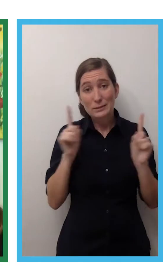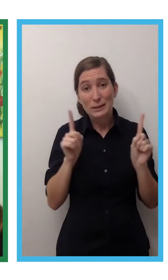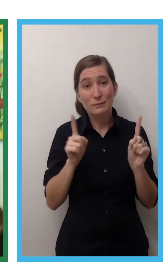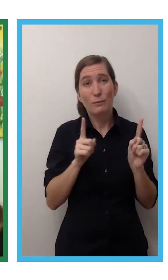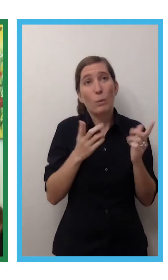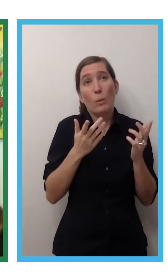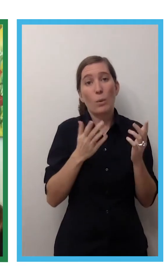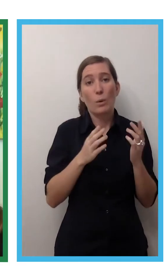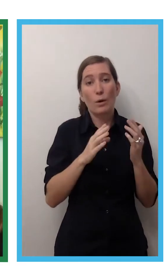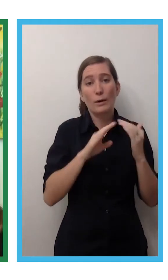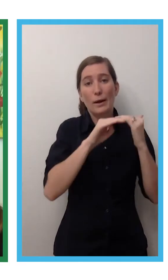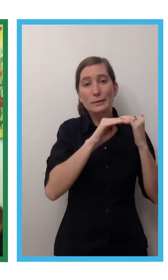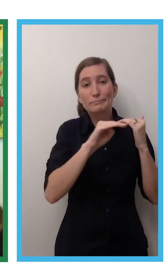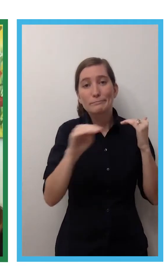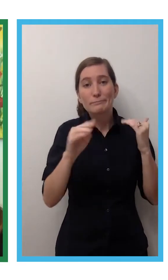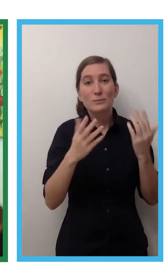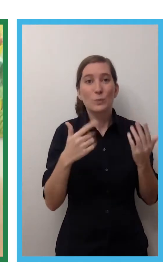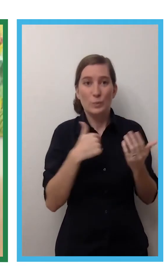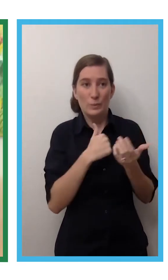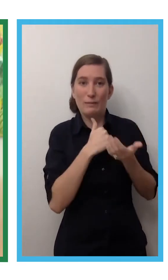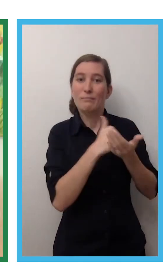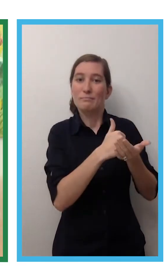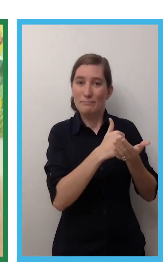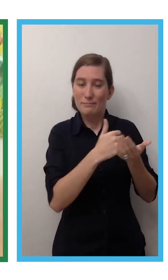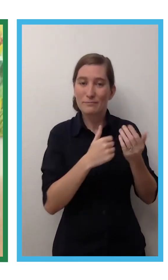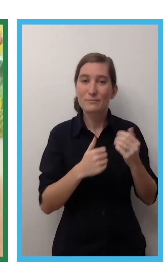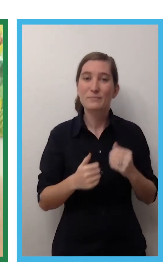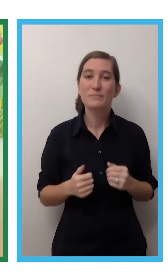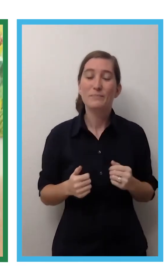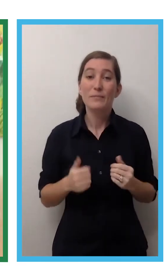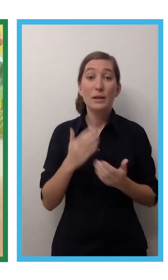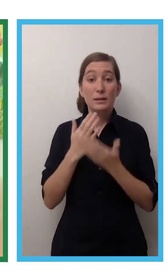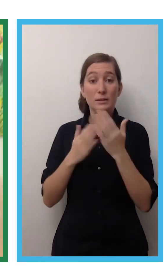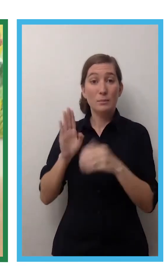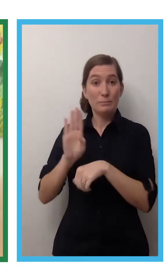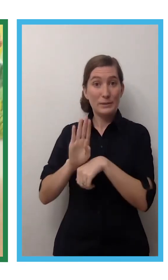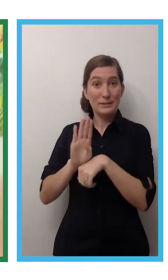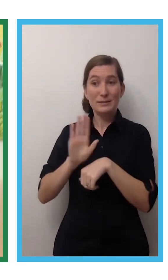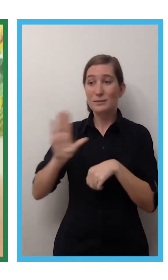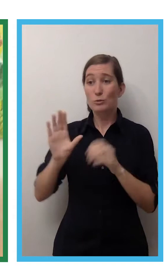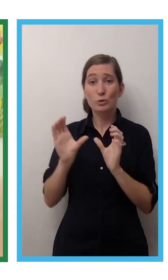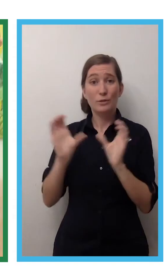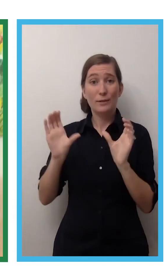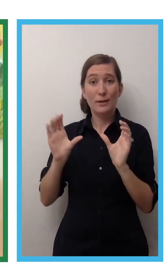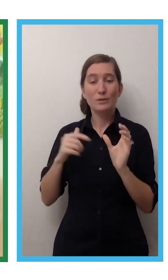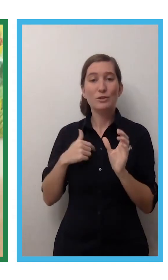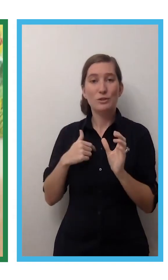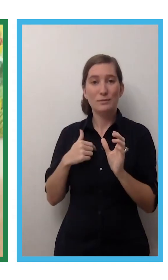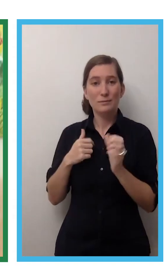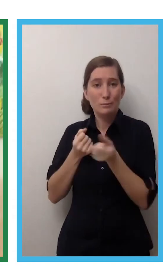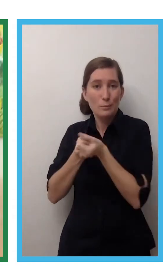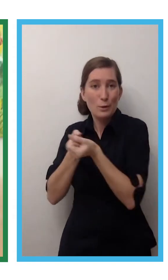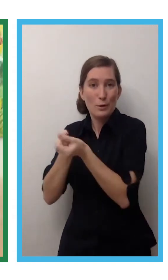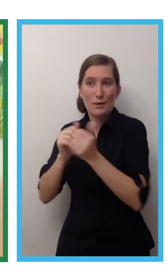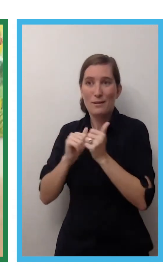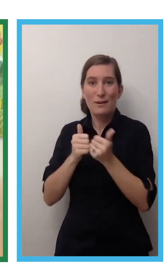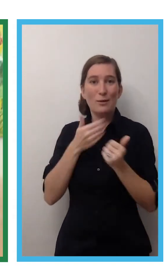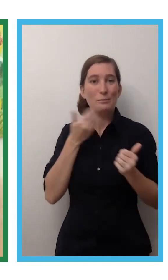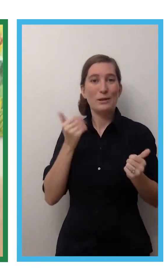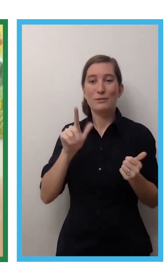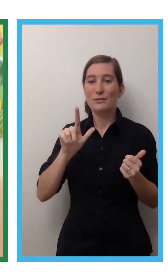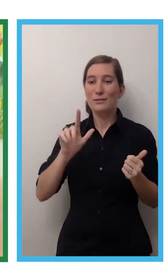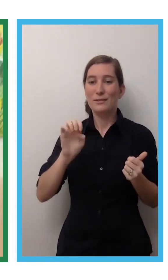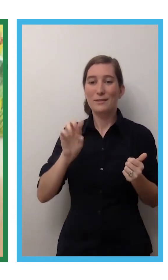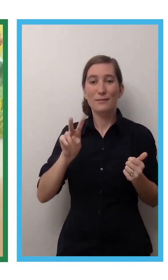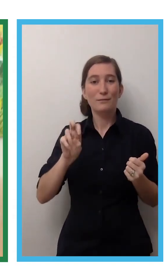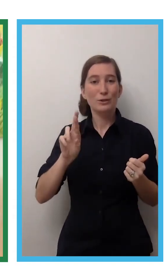now. I also work with diverse-owned businesses and leveraging their certification. So how can they use that to go out and